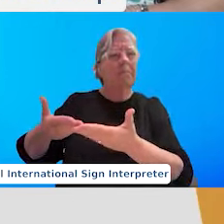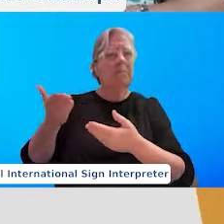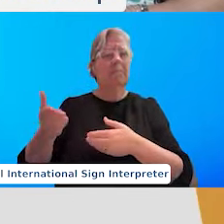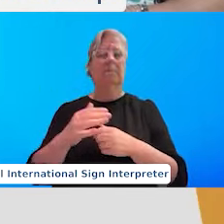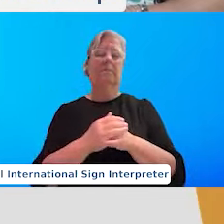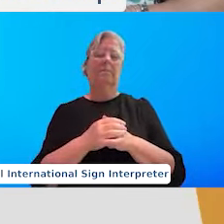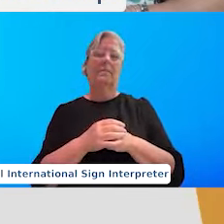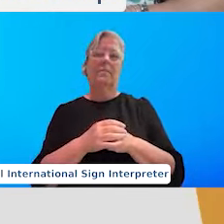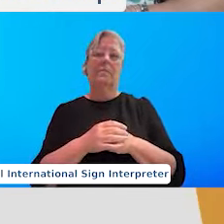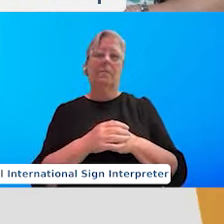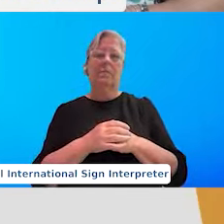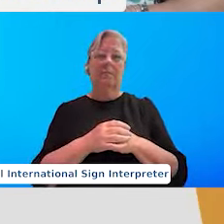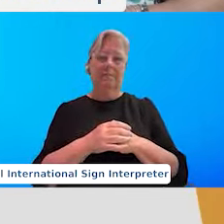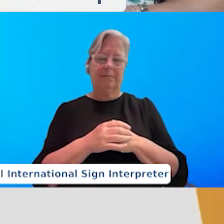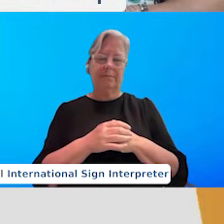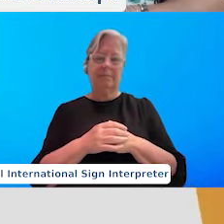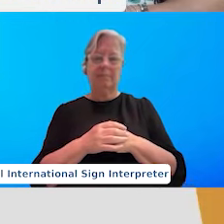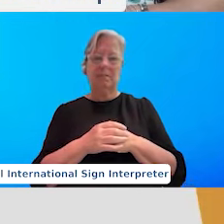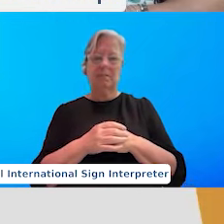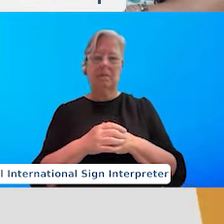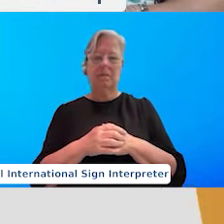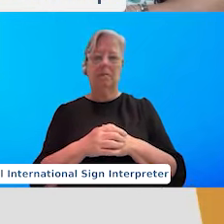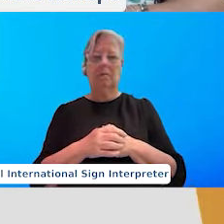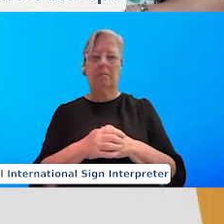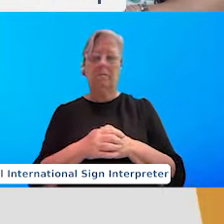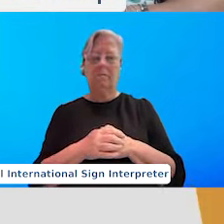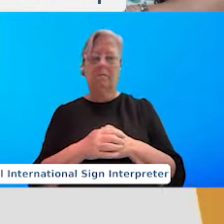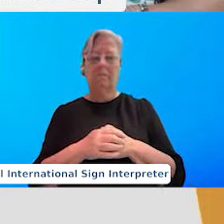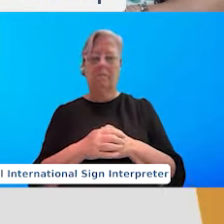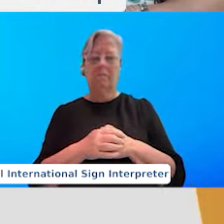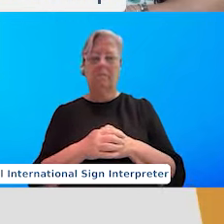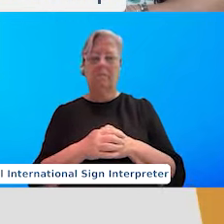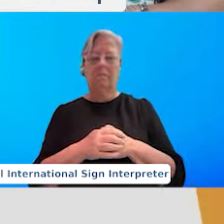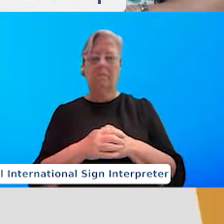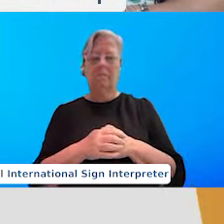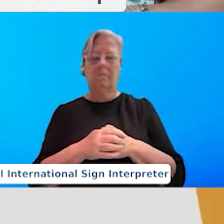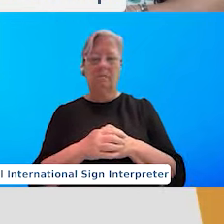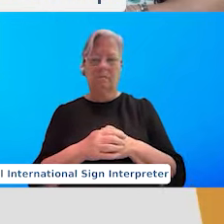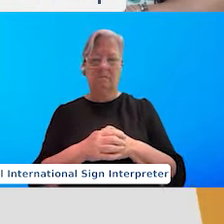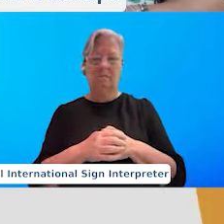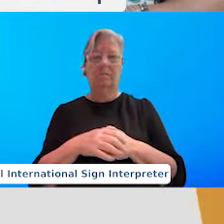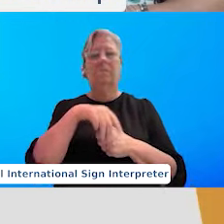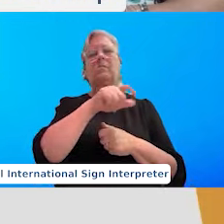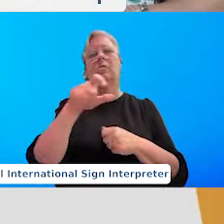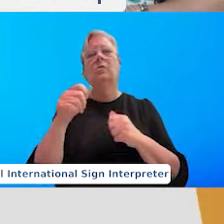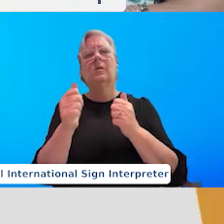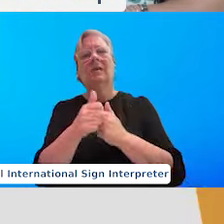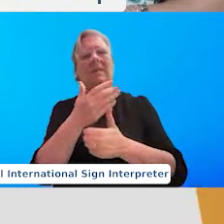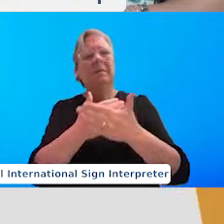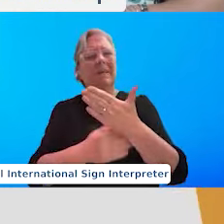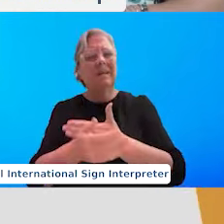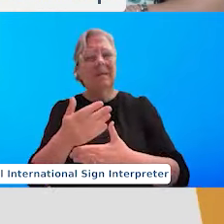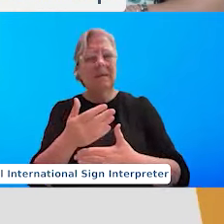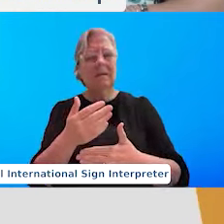barriers faced by persons with disabilities, their current situation, as well as the